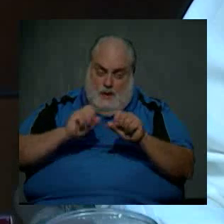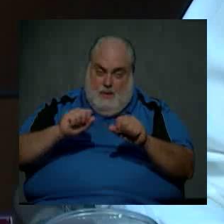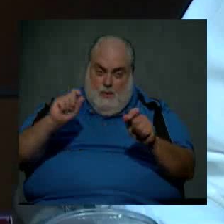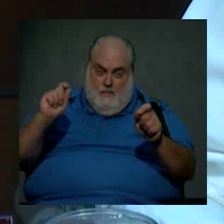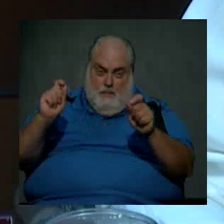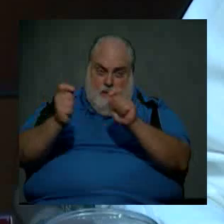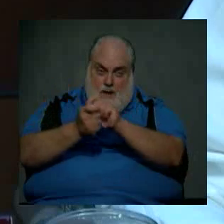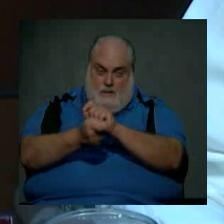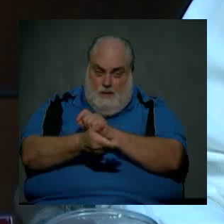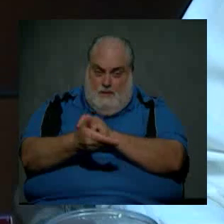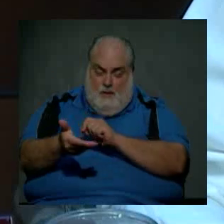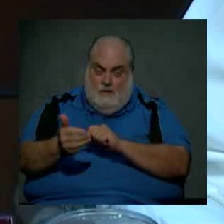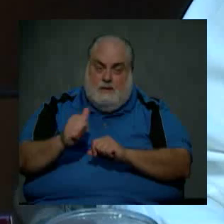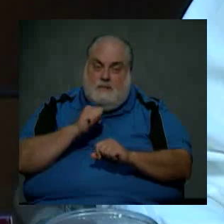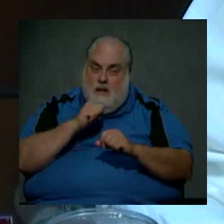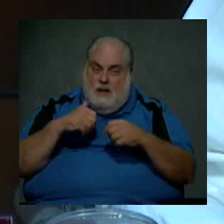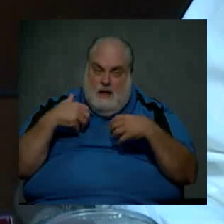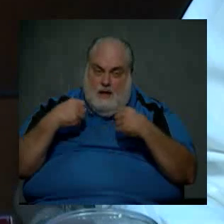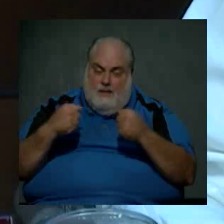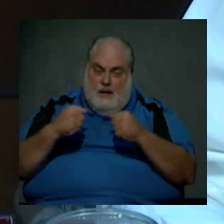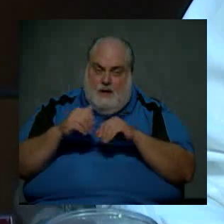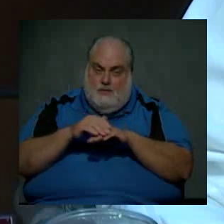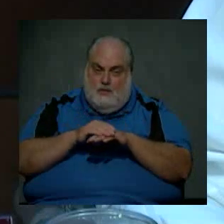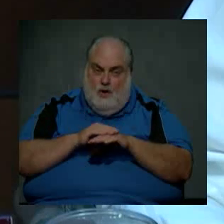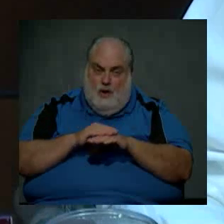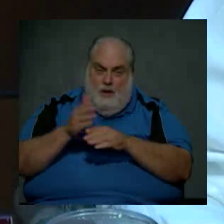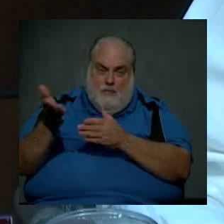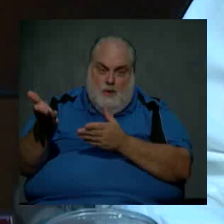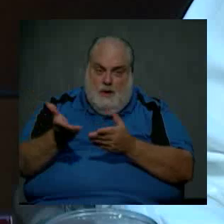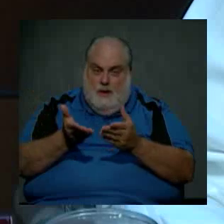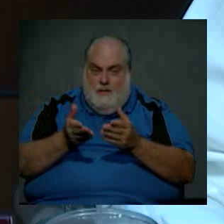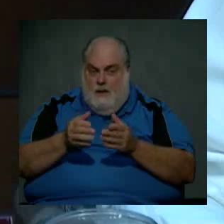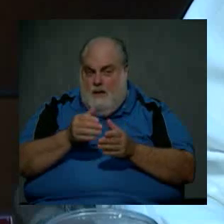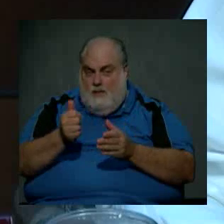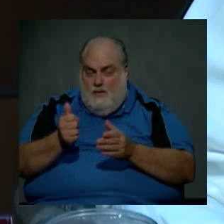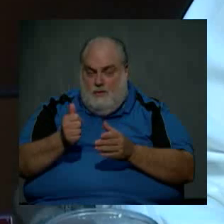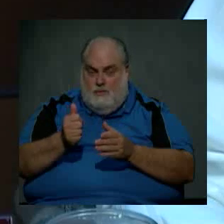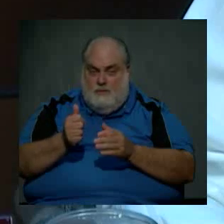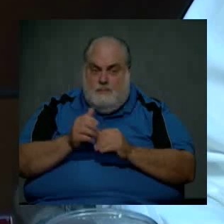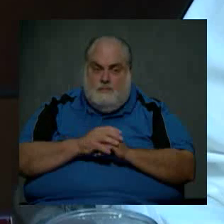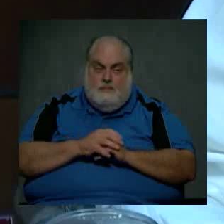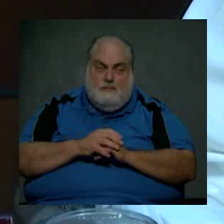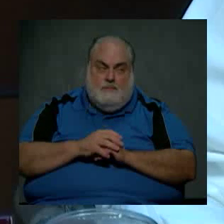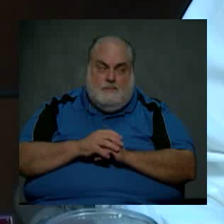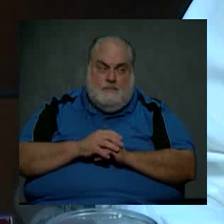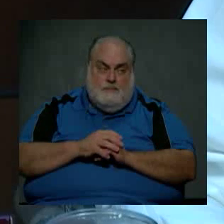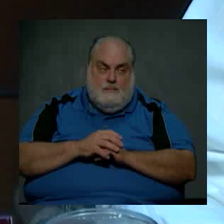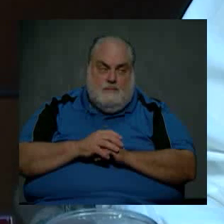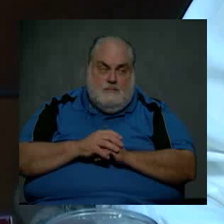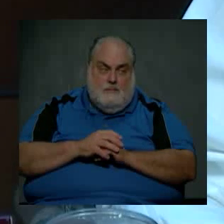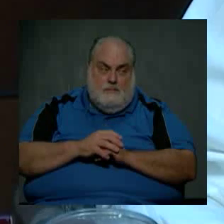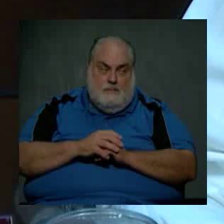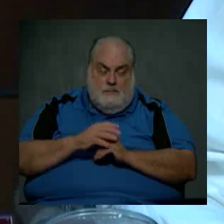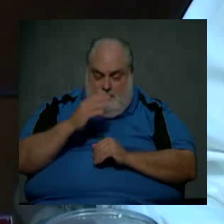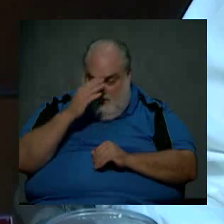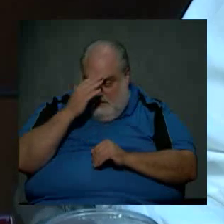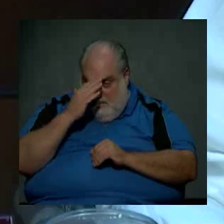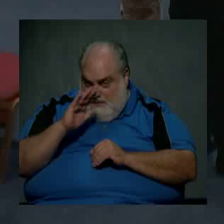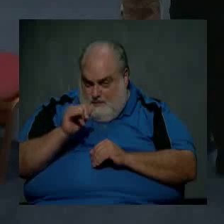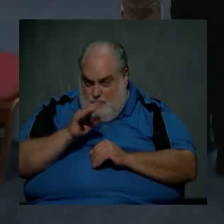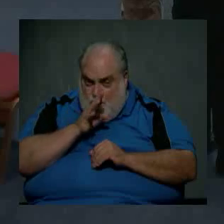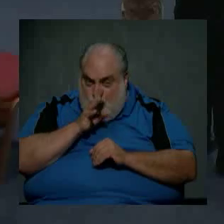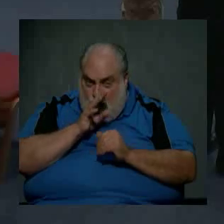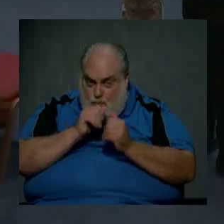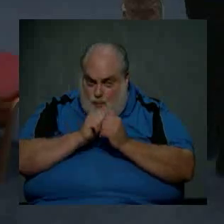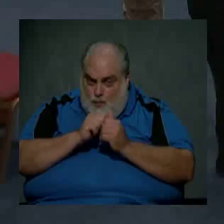unhealthy and phase the other ones in as they become unhealthy in terms of replacement. And I don't know if you can speak to that or